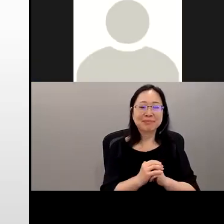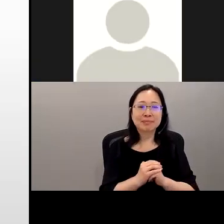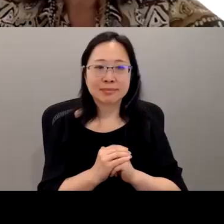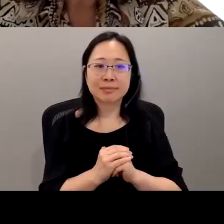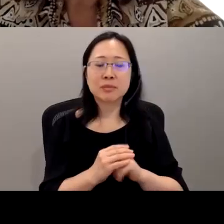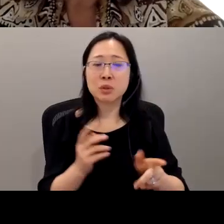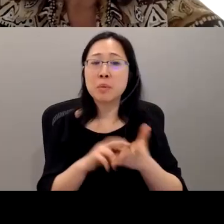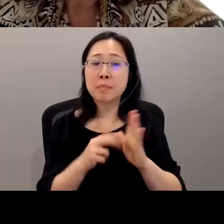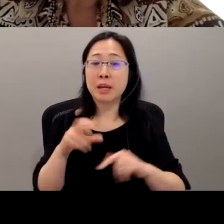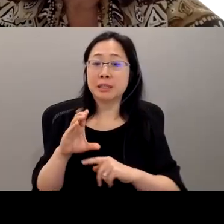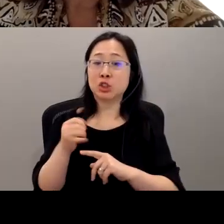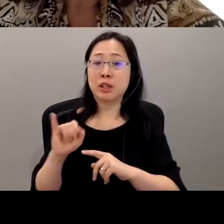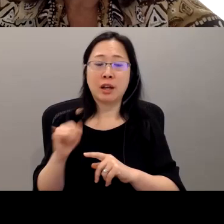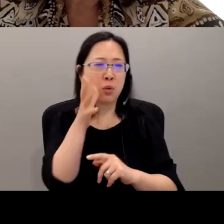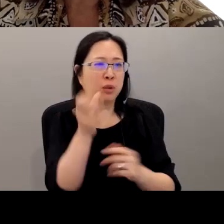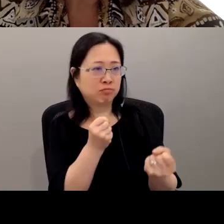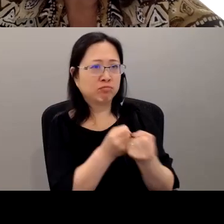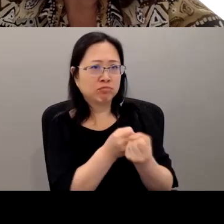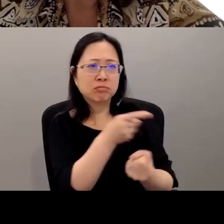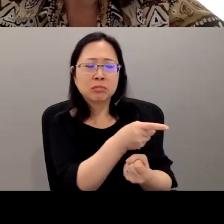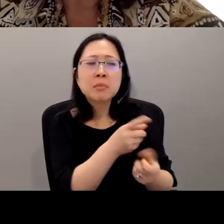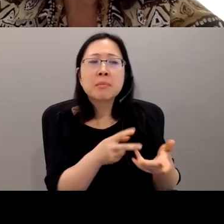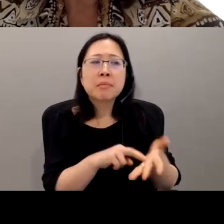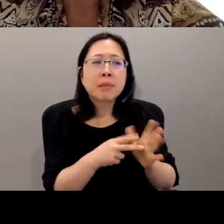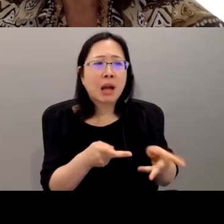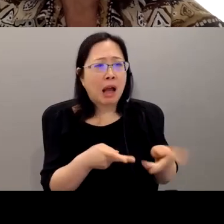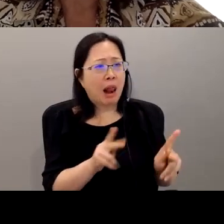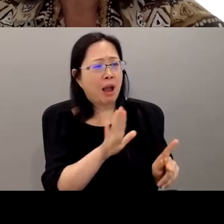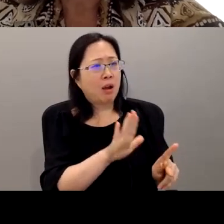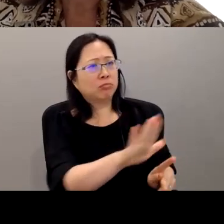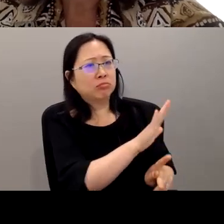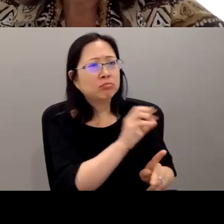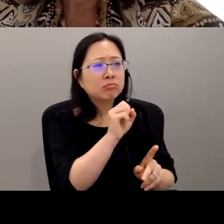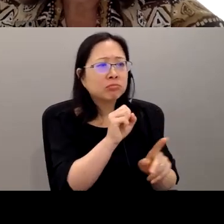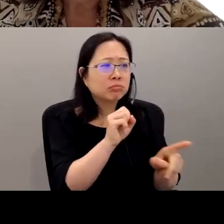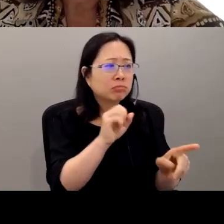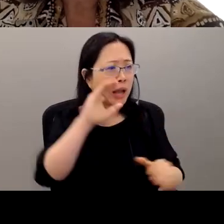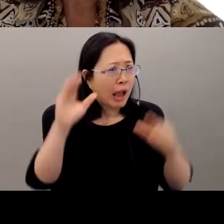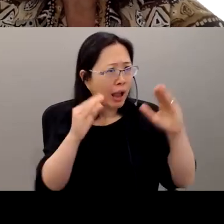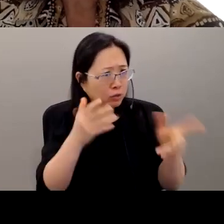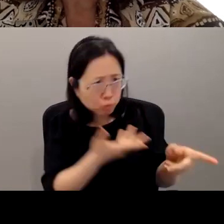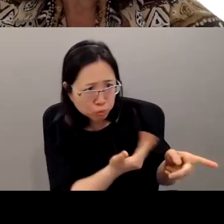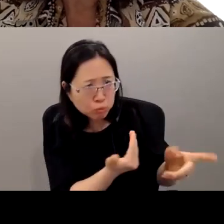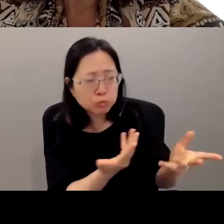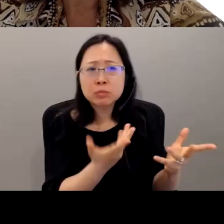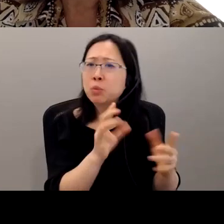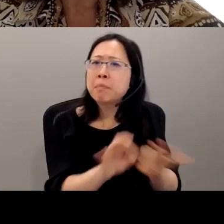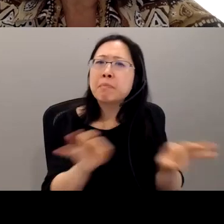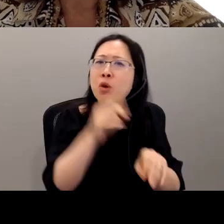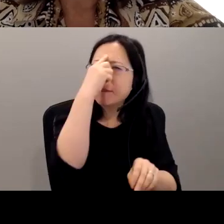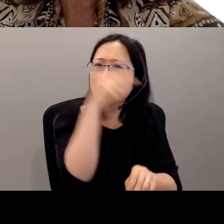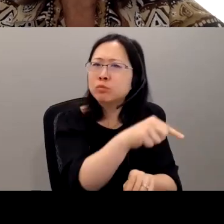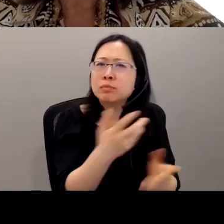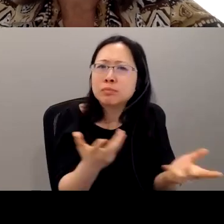in allowing them to talk about what's important for them and who are the people in